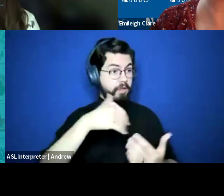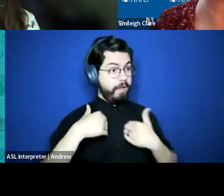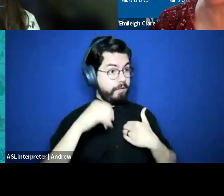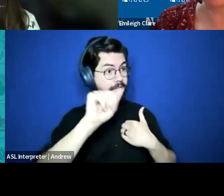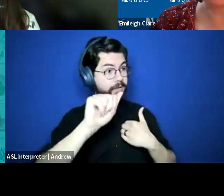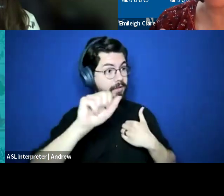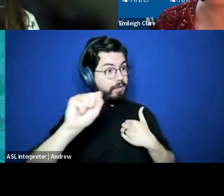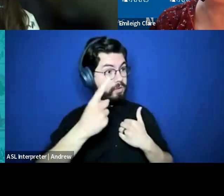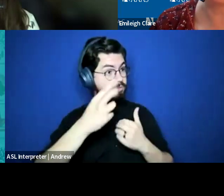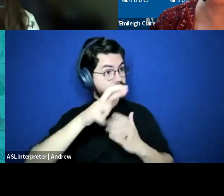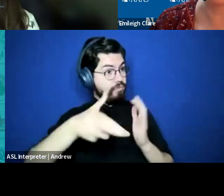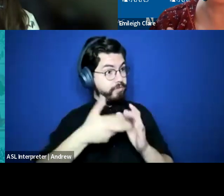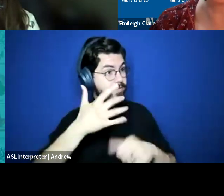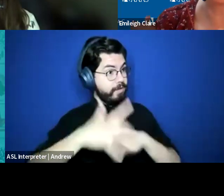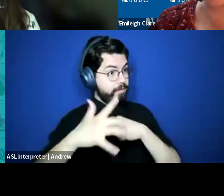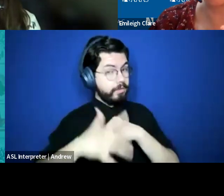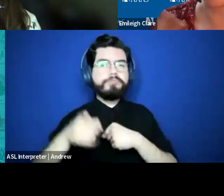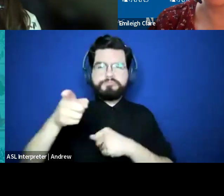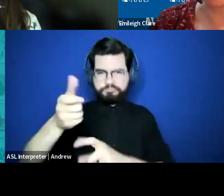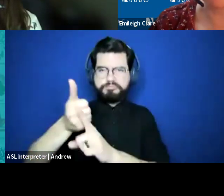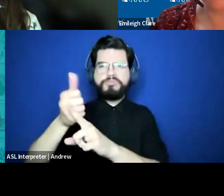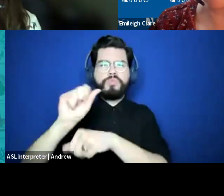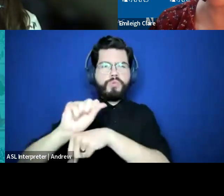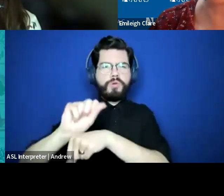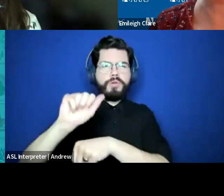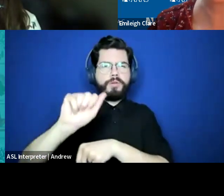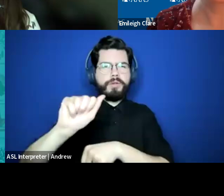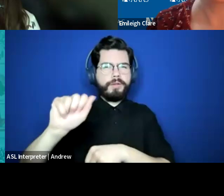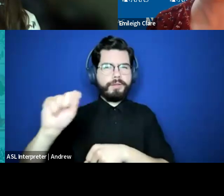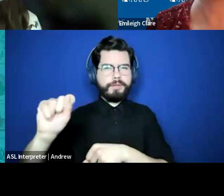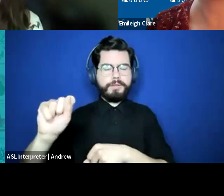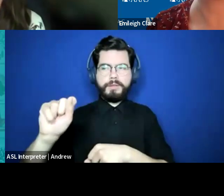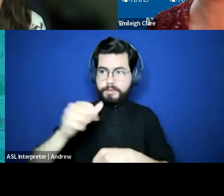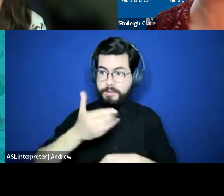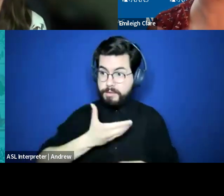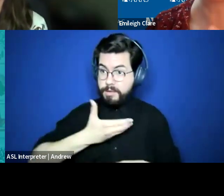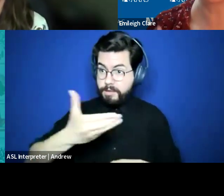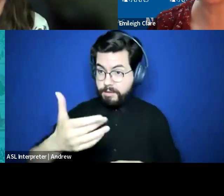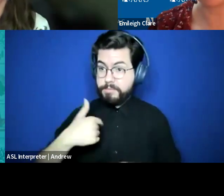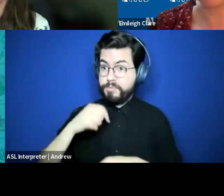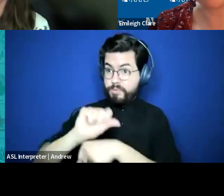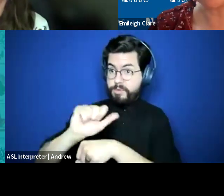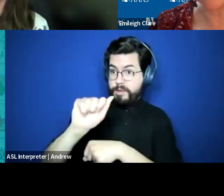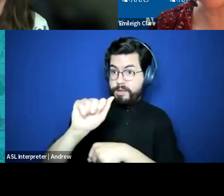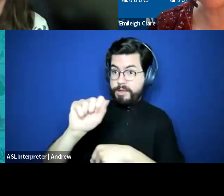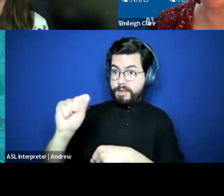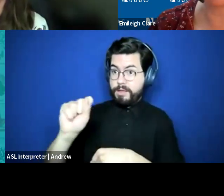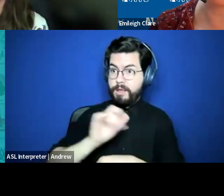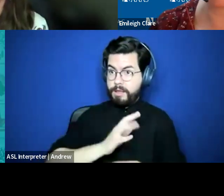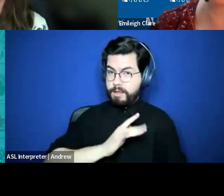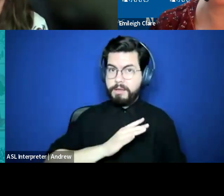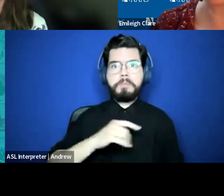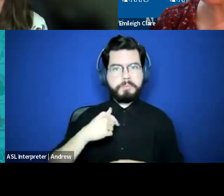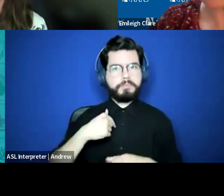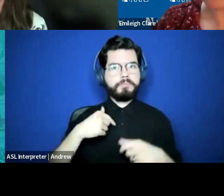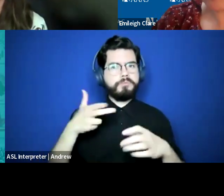think like you never know, what you might find. And I think it's been really cool to see in my role, like somebody I